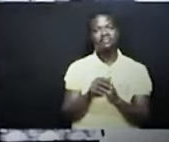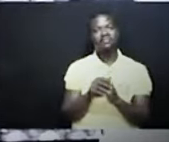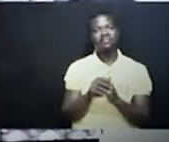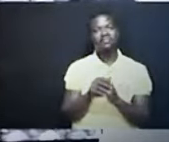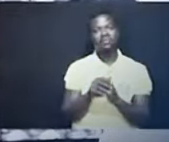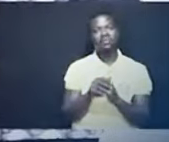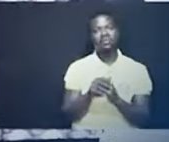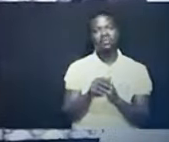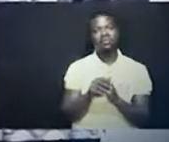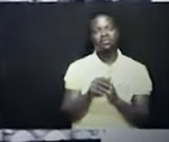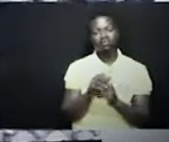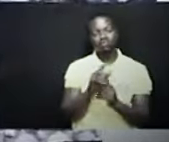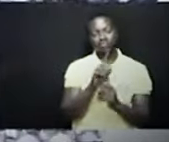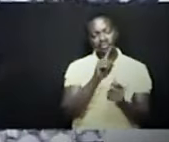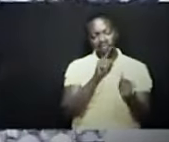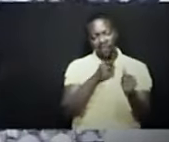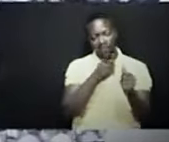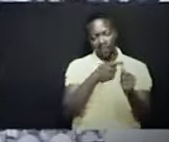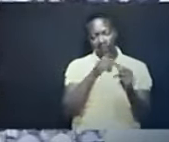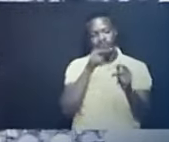I'll start with Simeon.